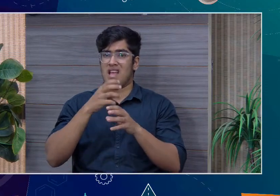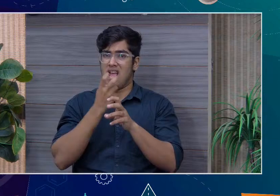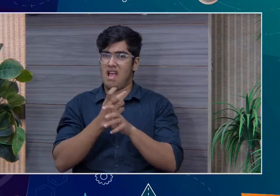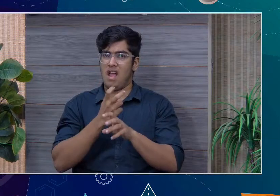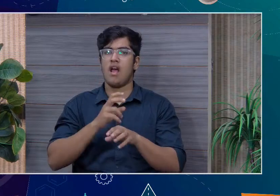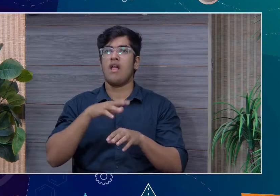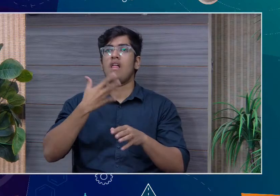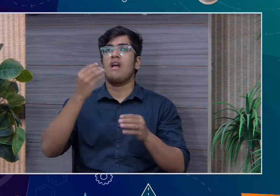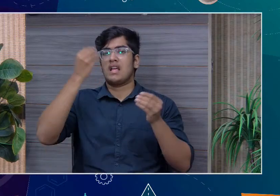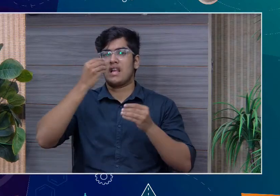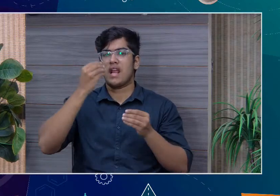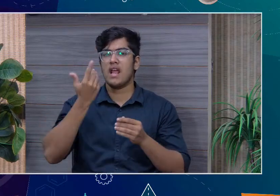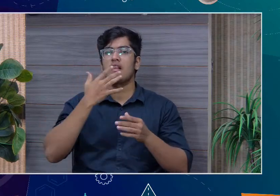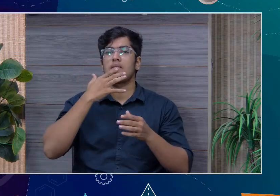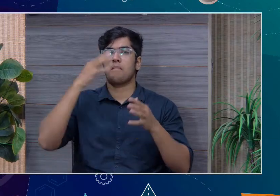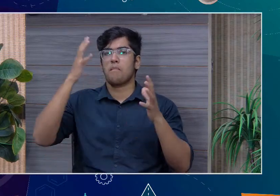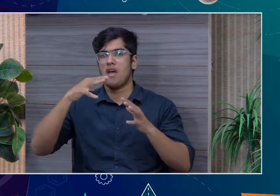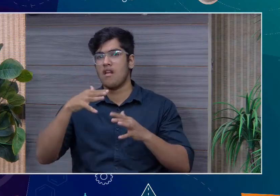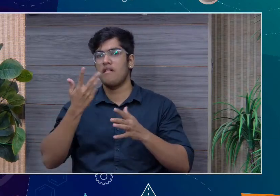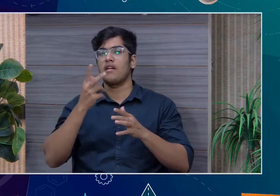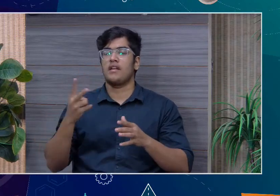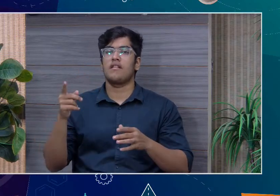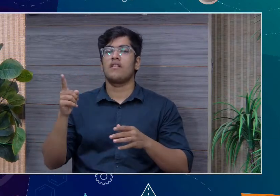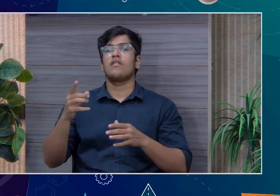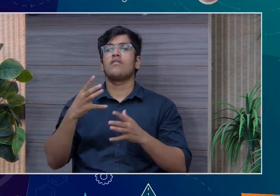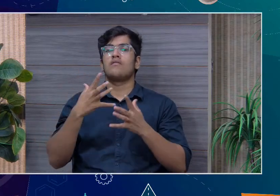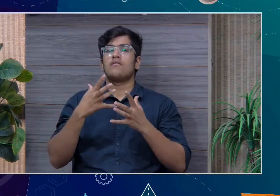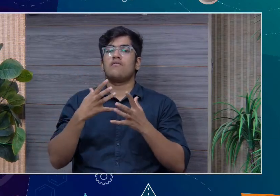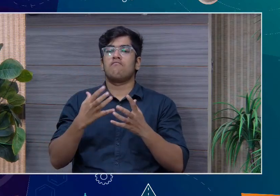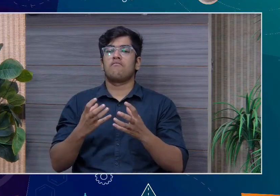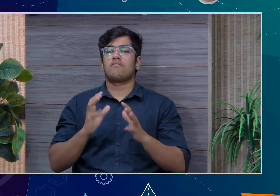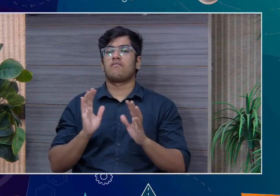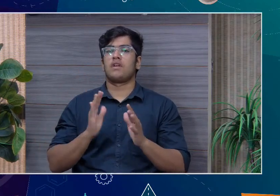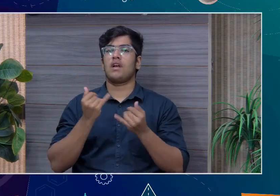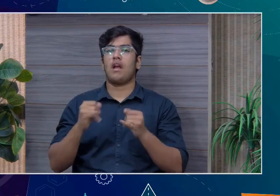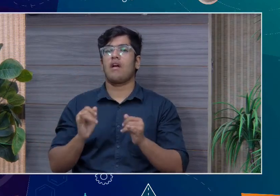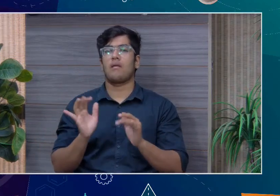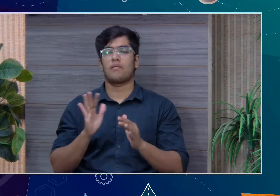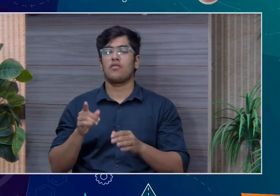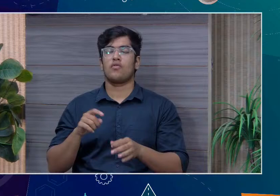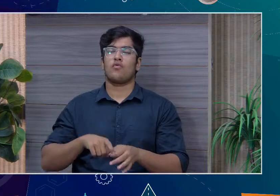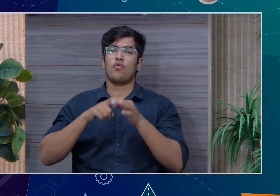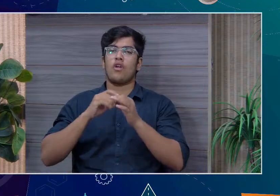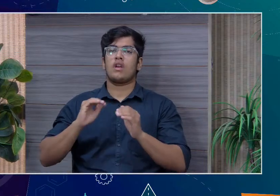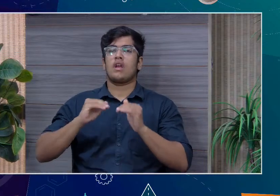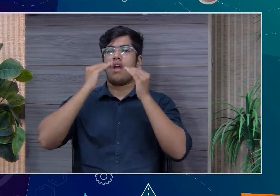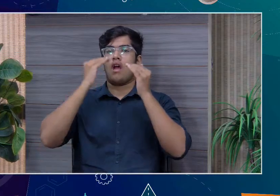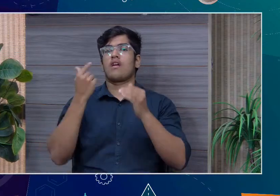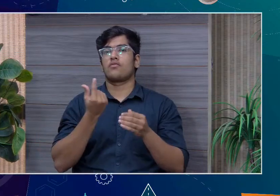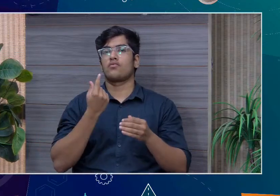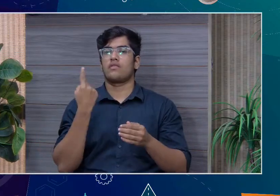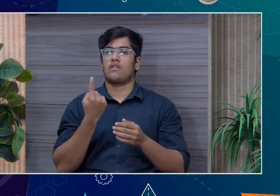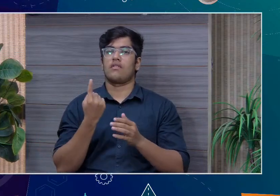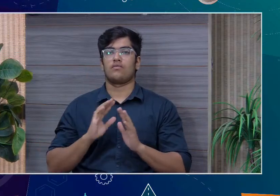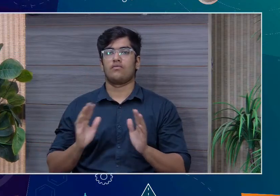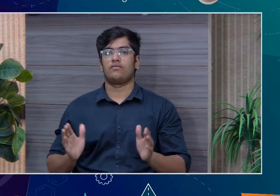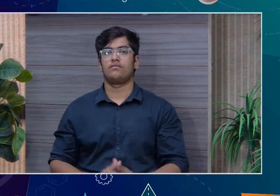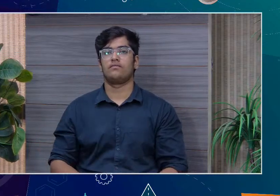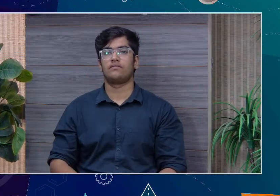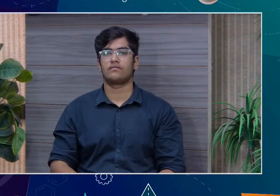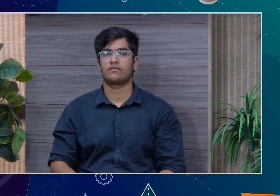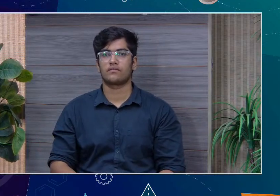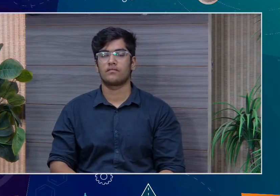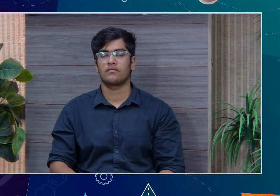conditions. And to keep their feet warm, a good quality leather was used. Right. So basically that is